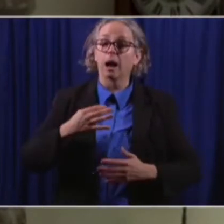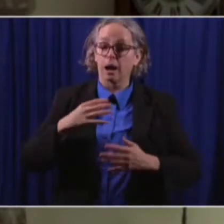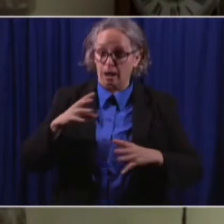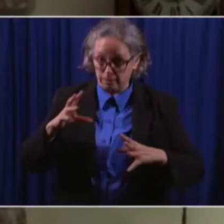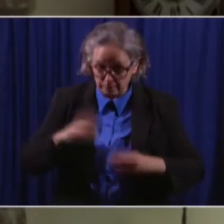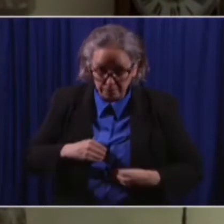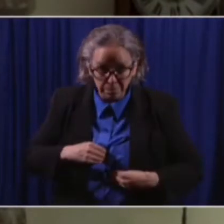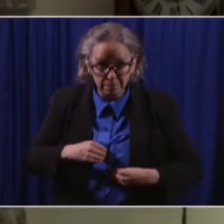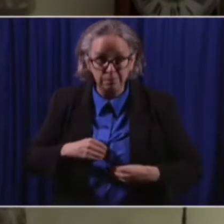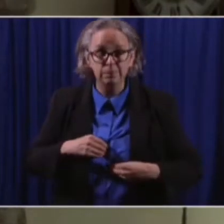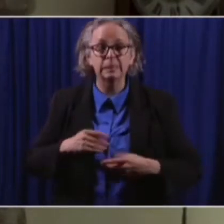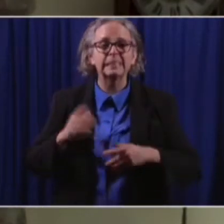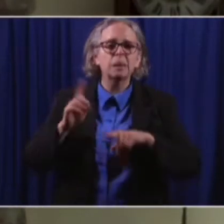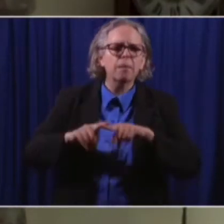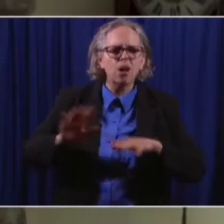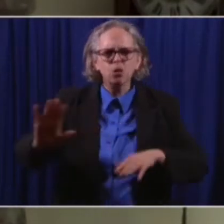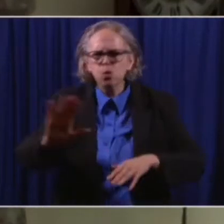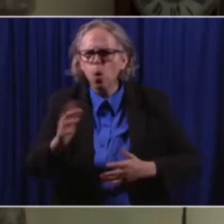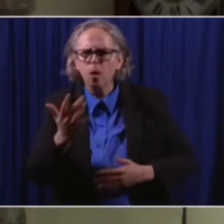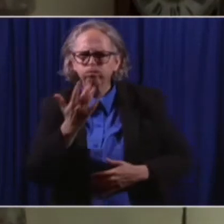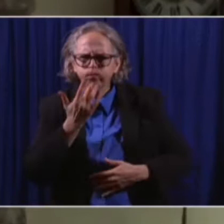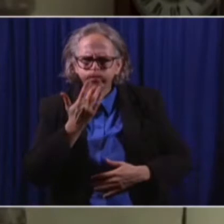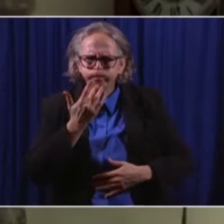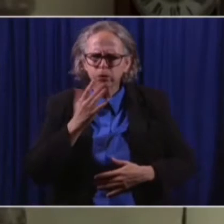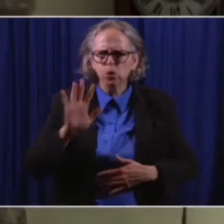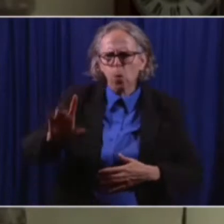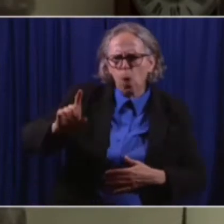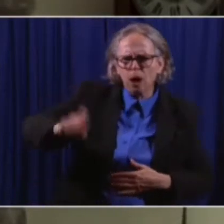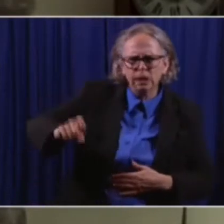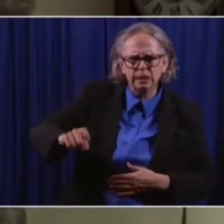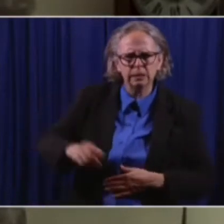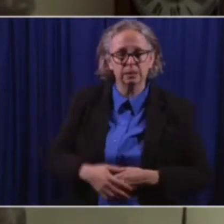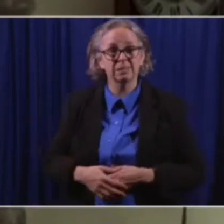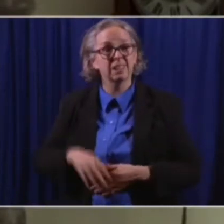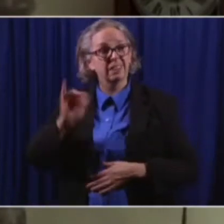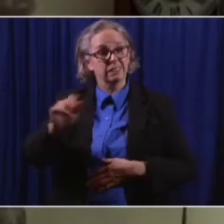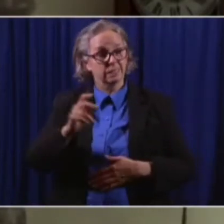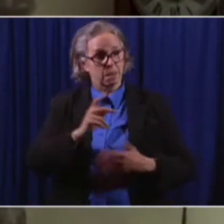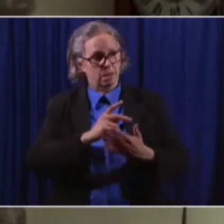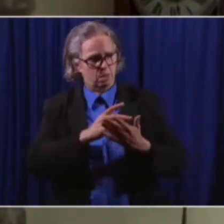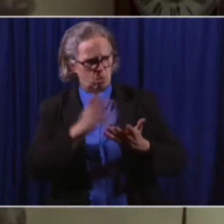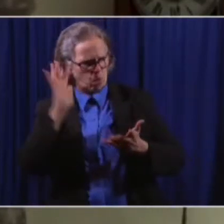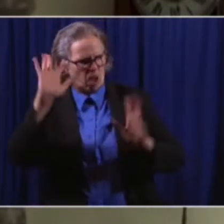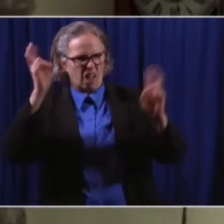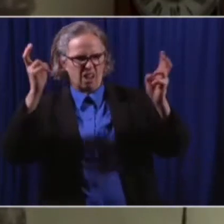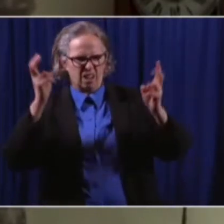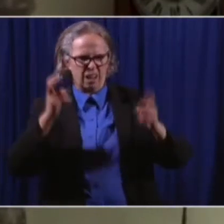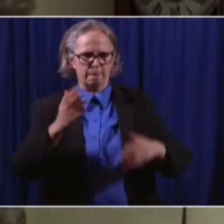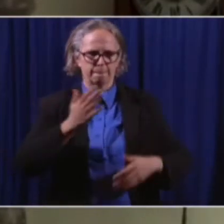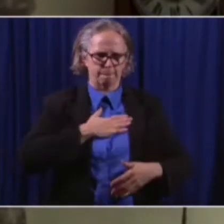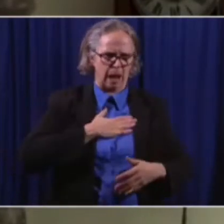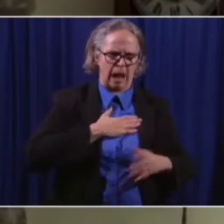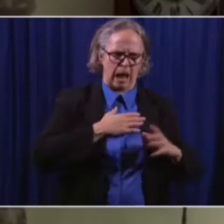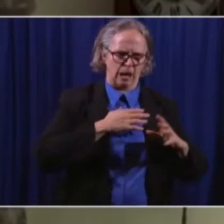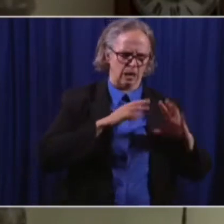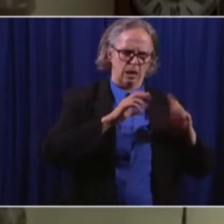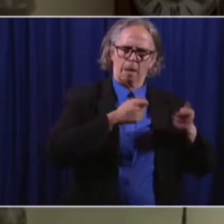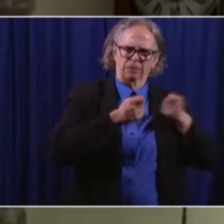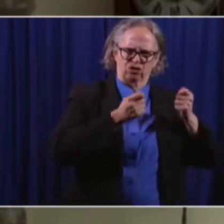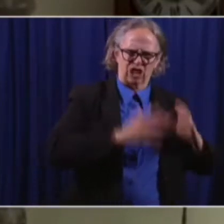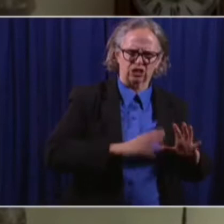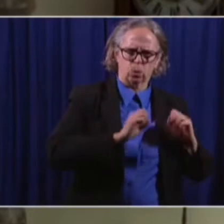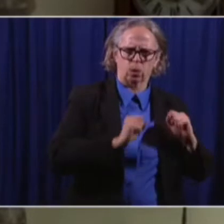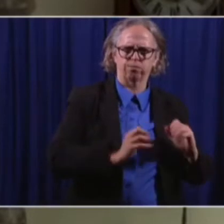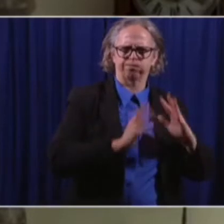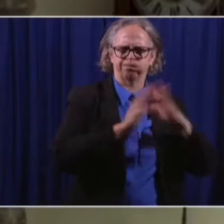Ohioans. Not only will selected plans work with my administration to build better systems of care, but they also play a